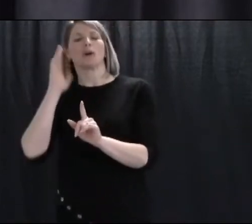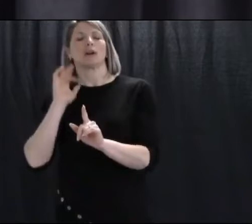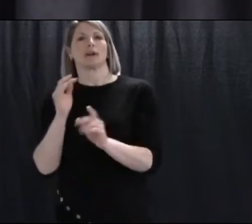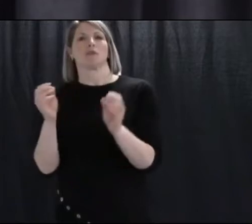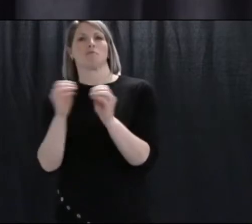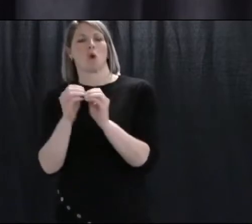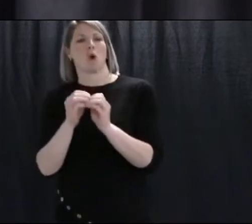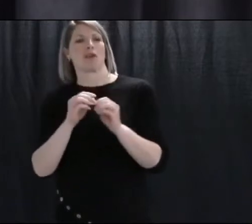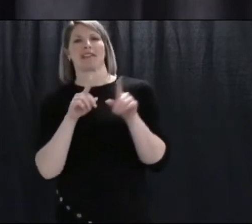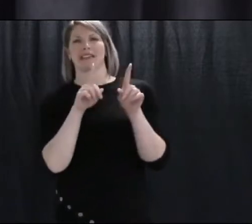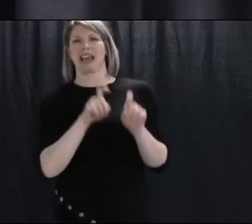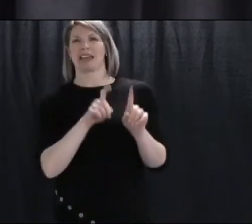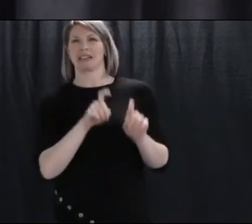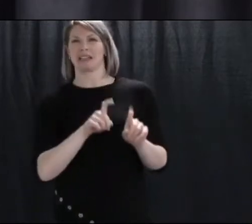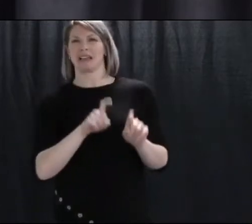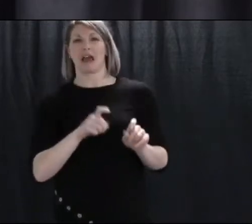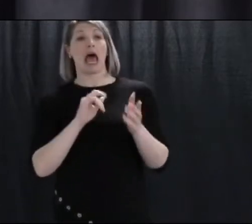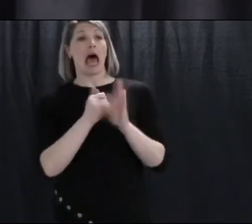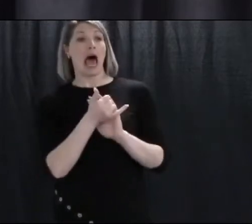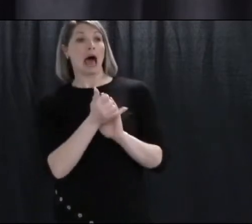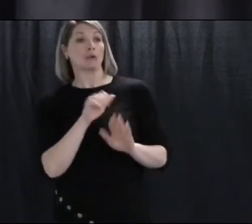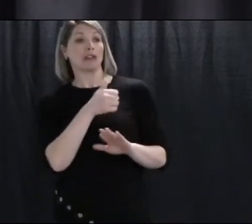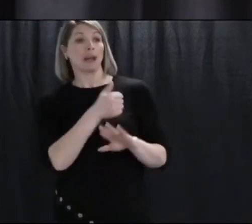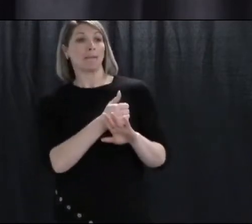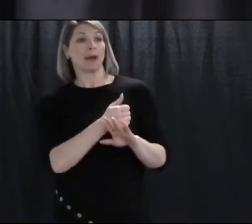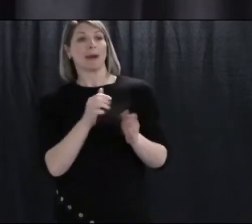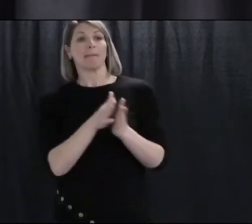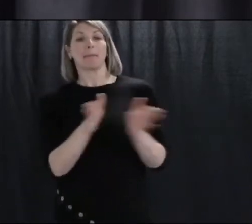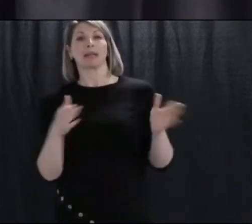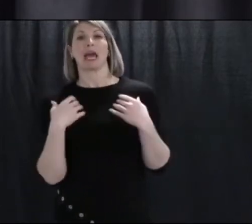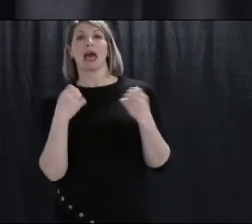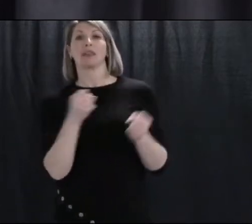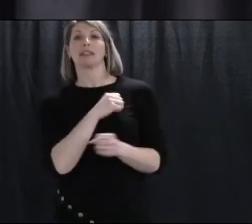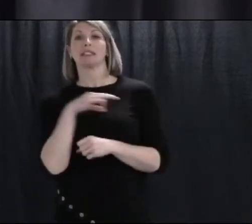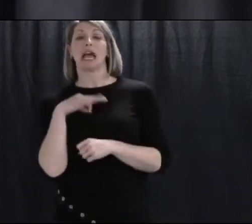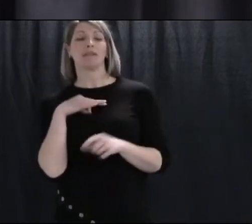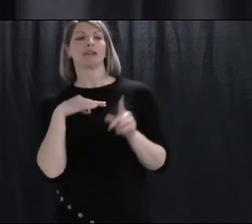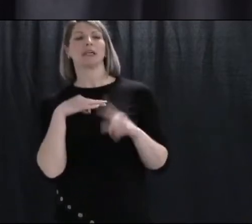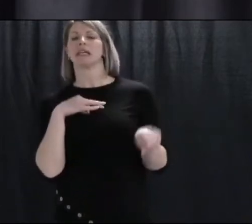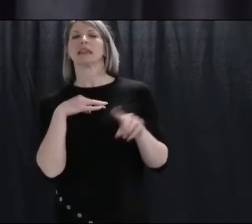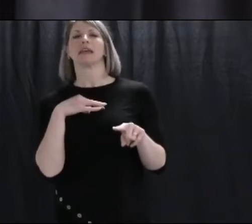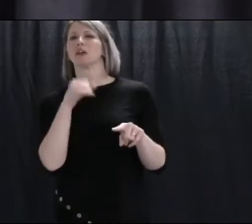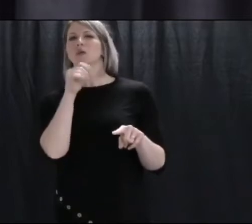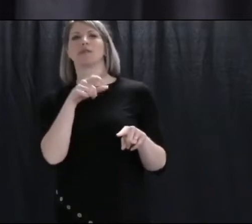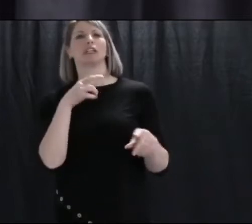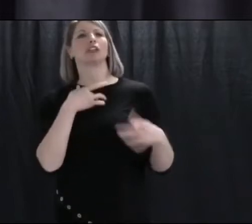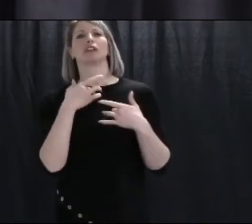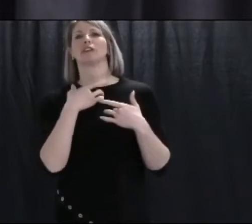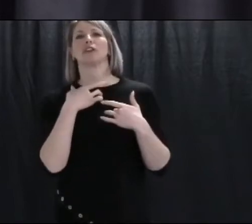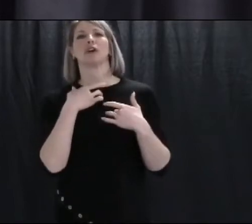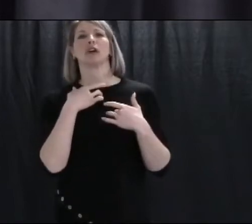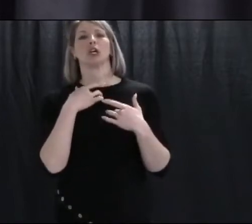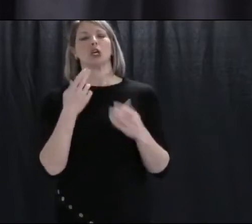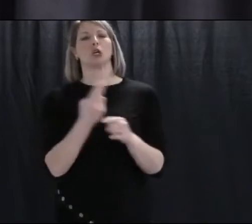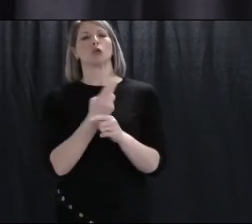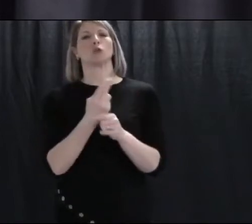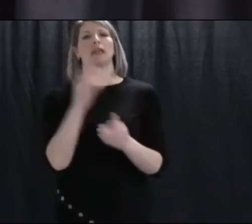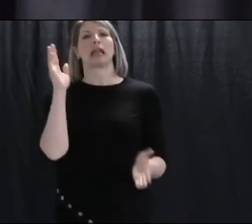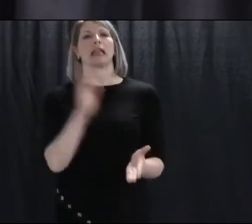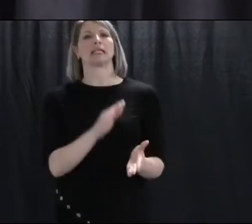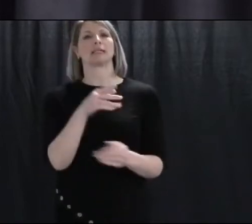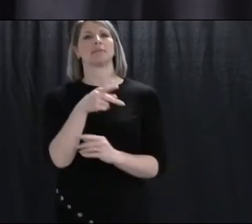providing the testing, for example, by public health staff with less use of